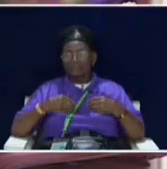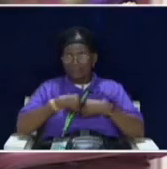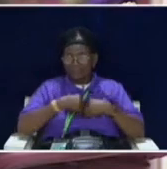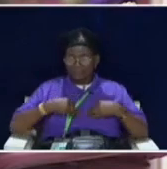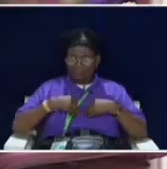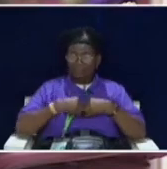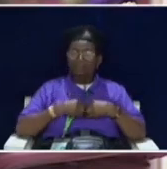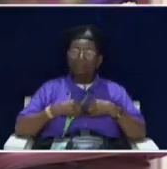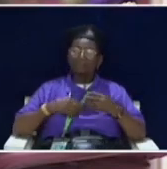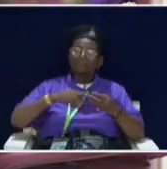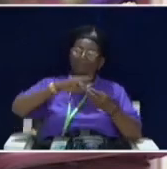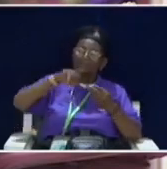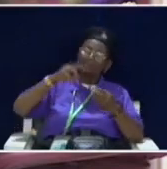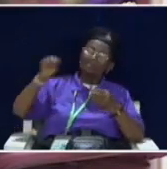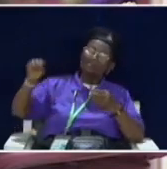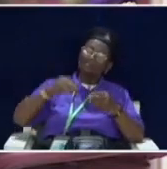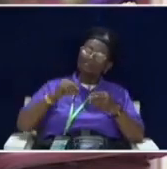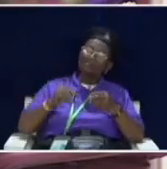and